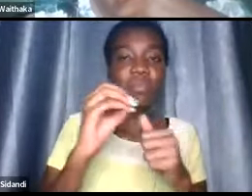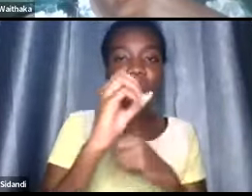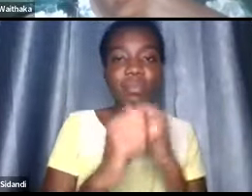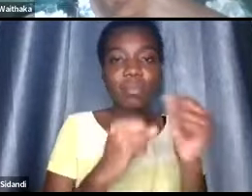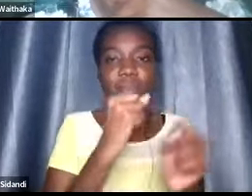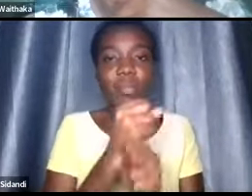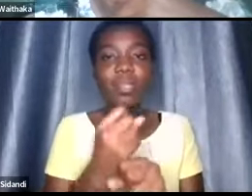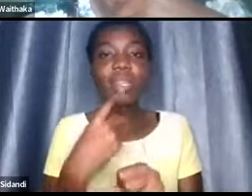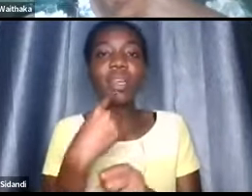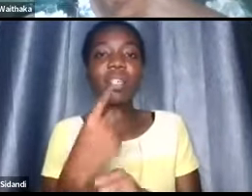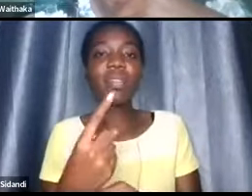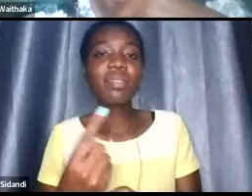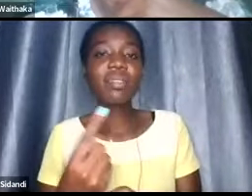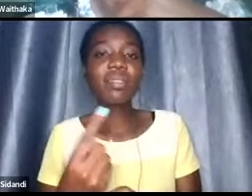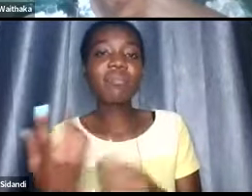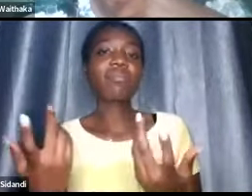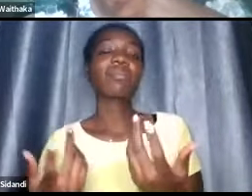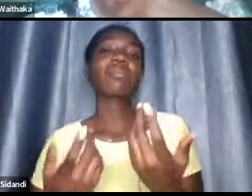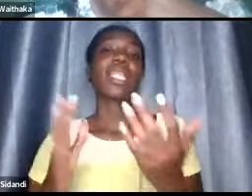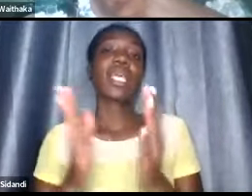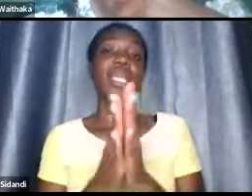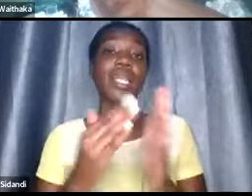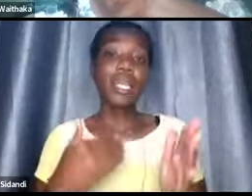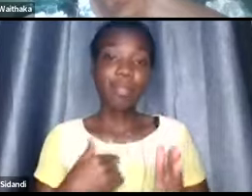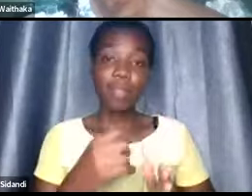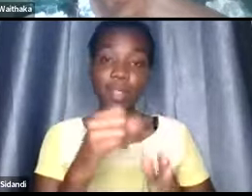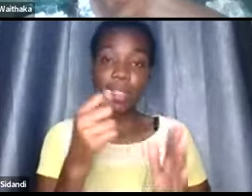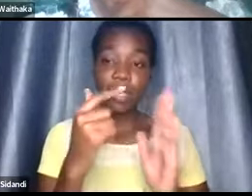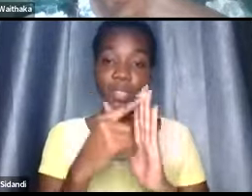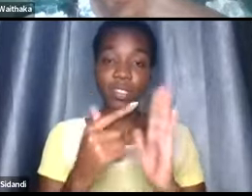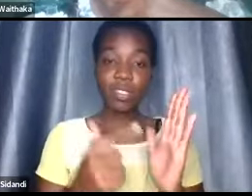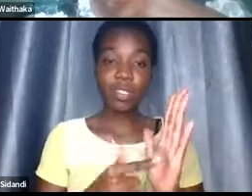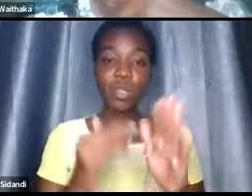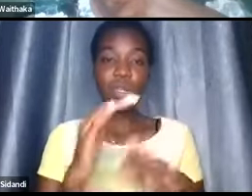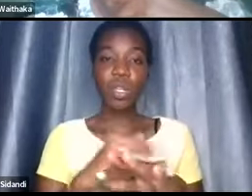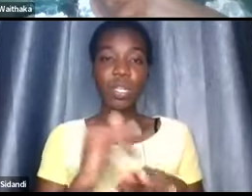And there is this concept they call Ikigai.